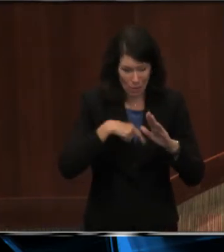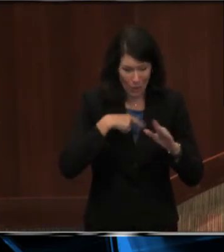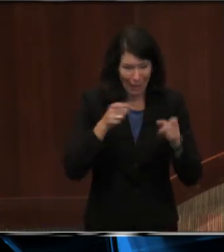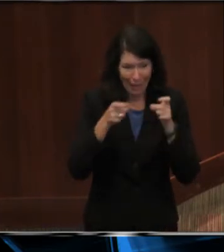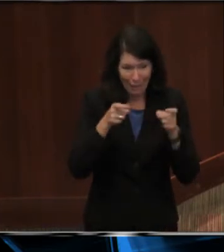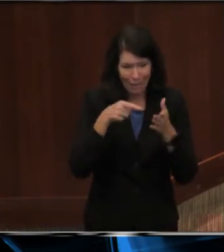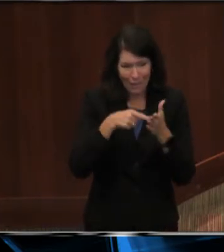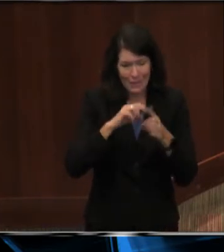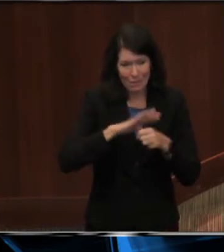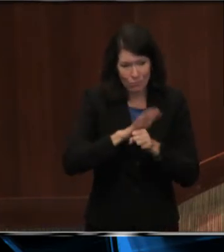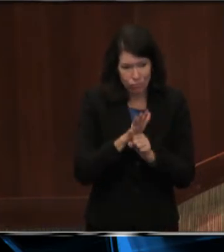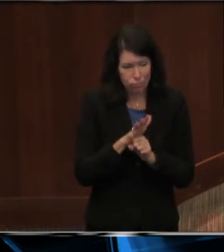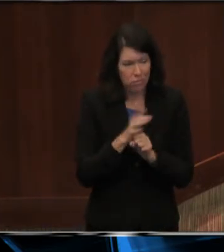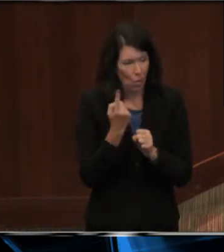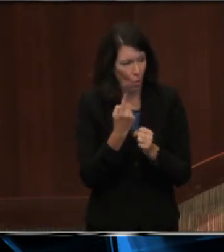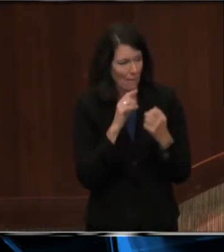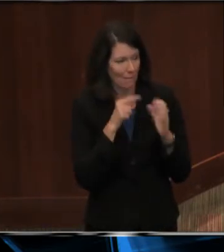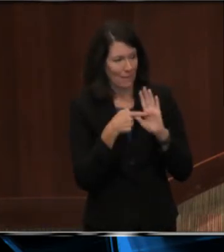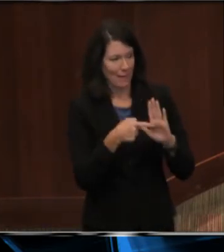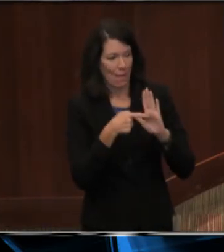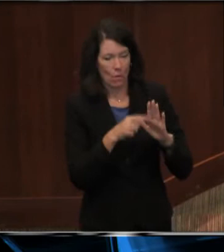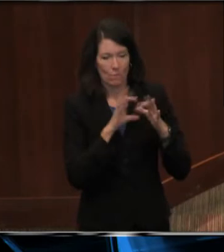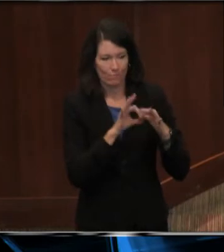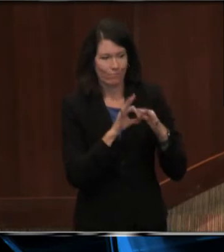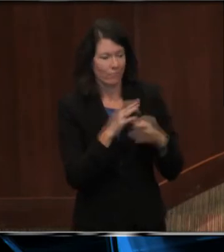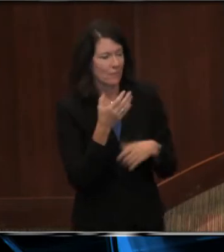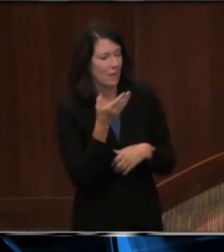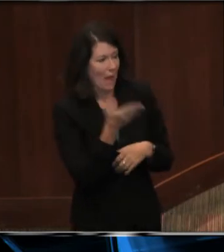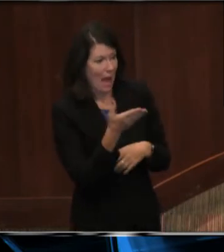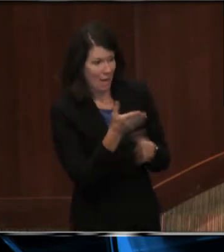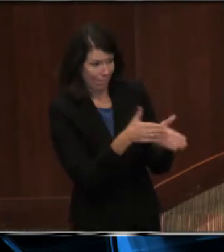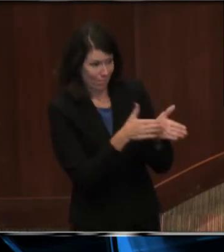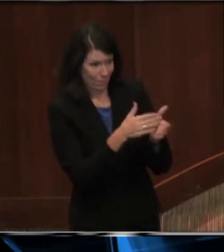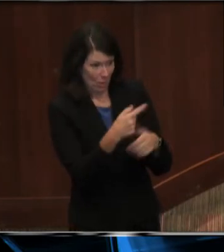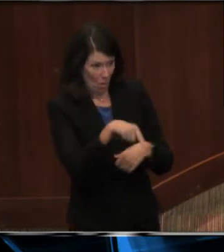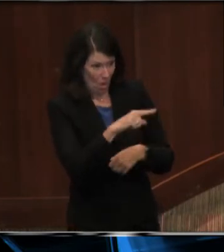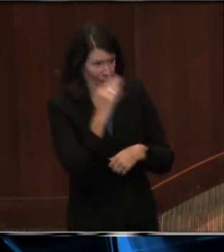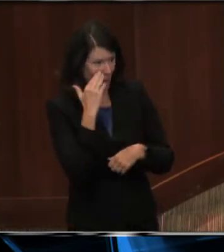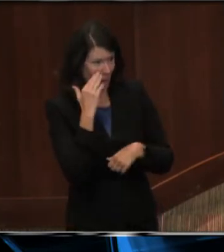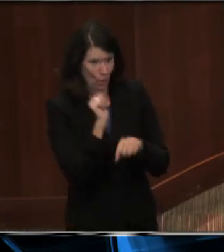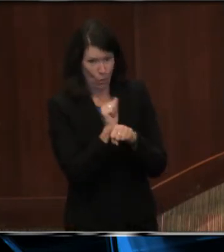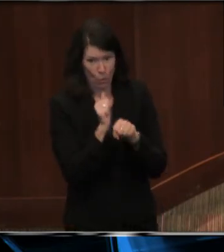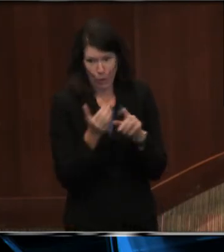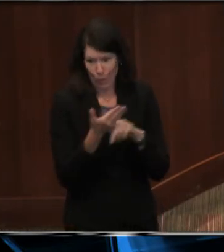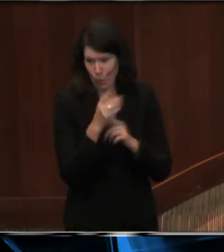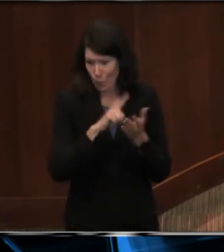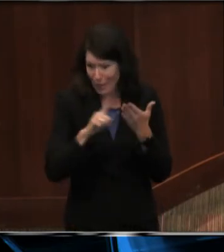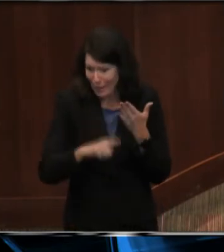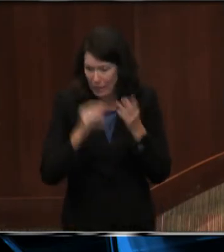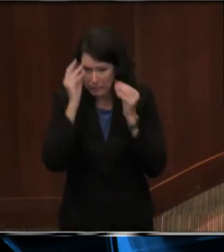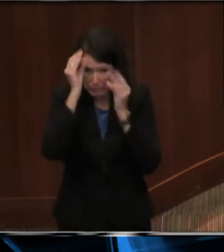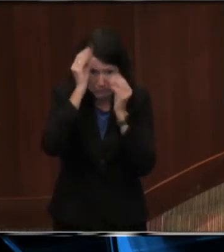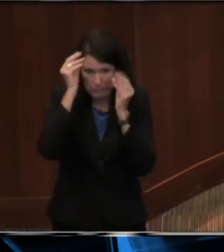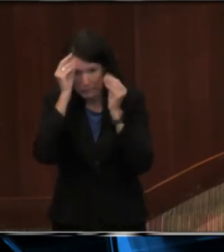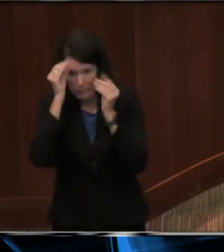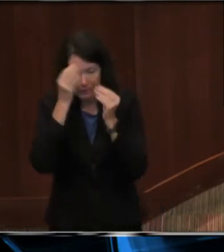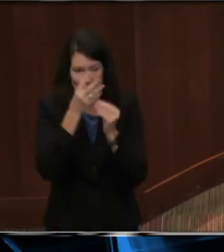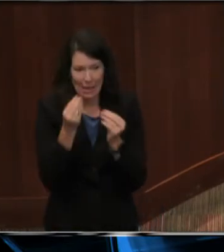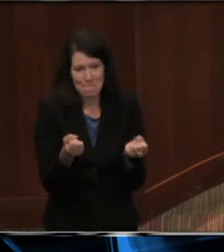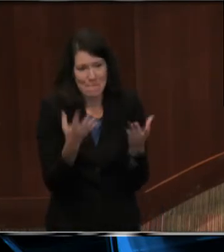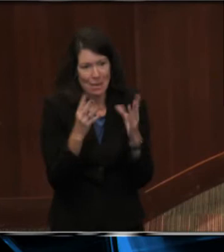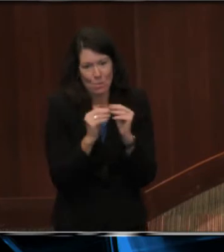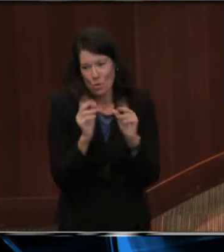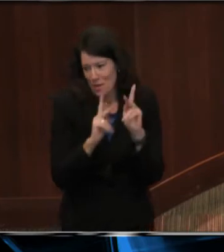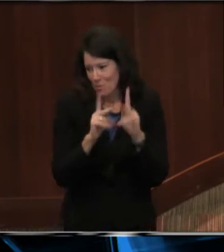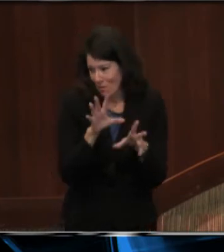is just one example of a partnership, and I commend you all because I know that you work through the weekend and kind of brainstorming, and there's many